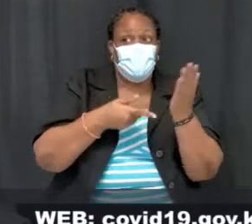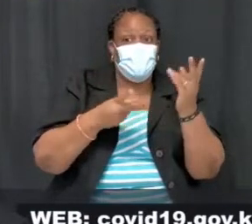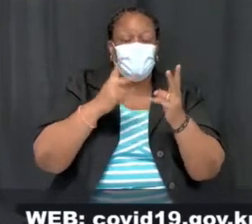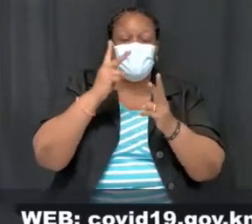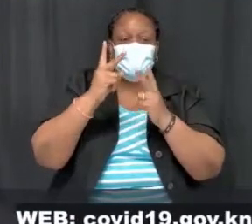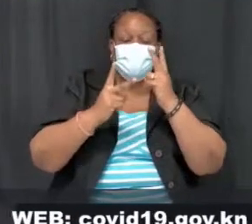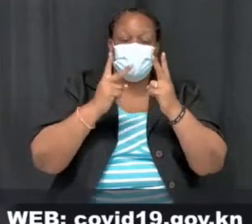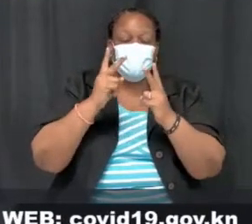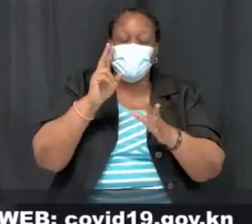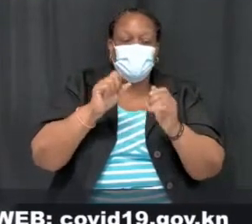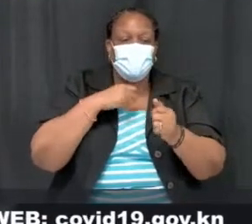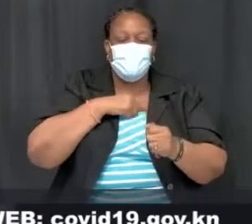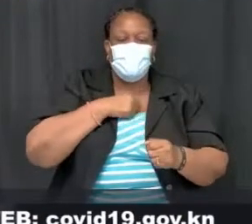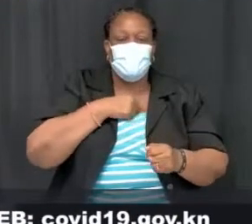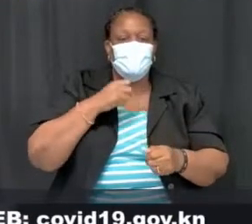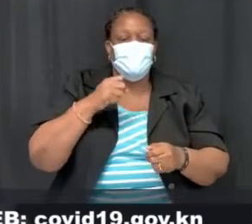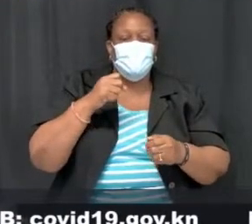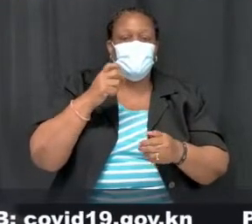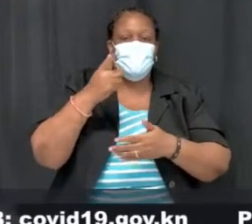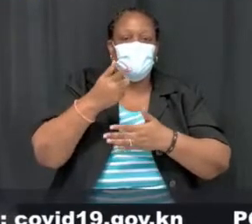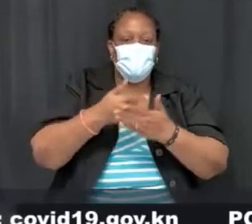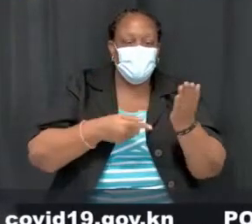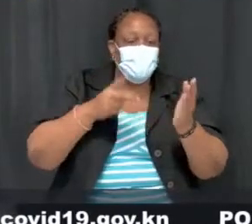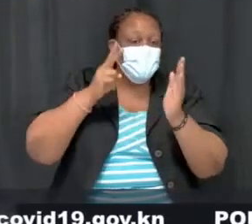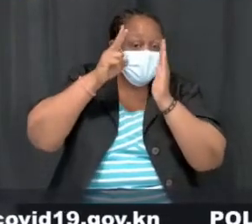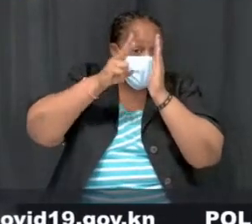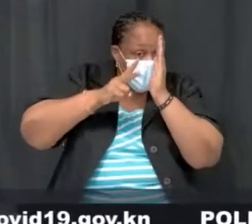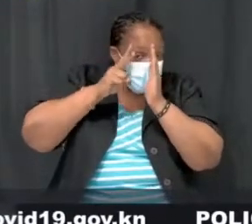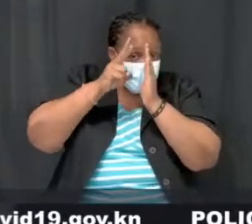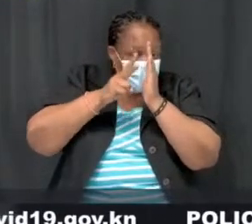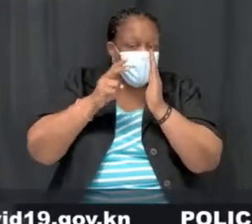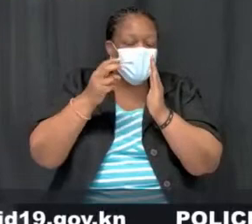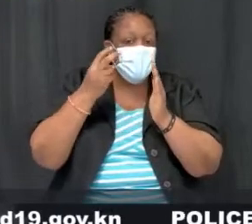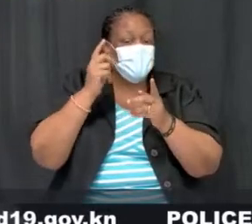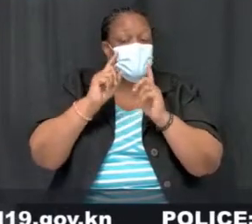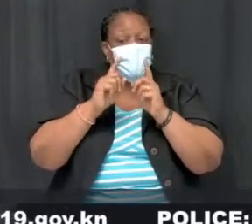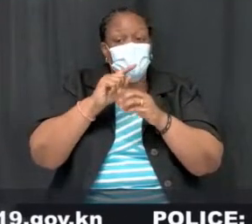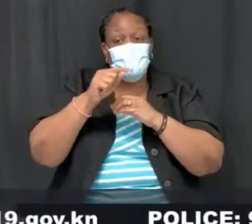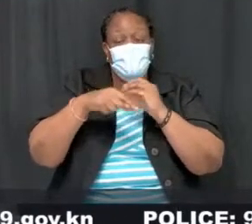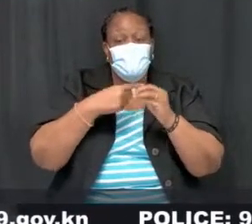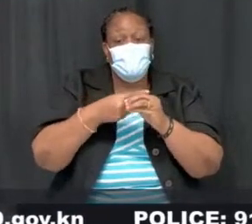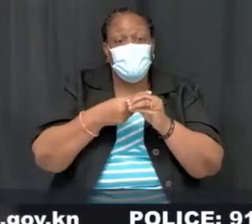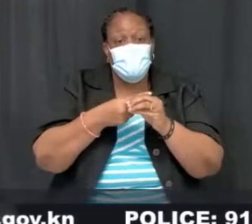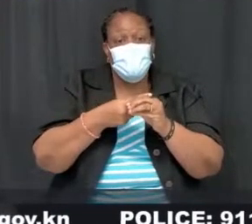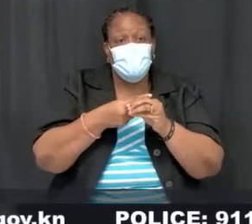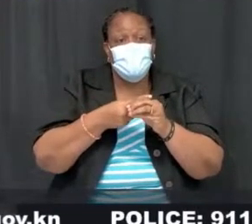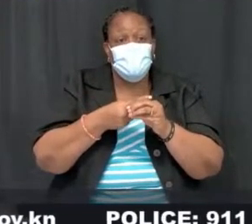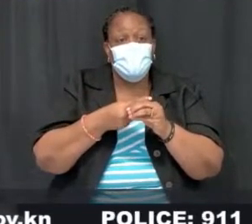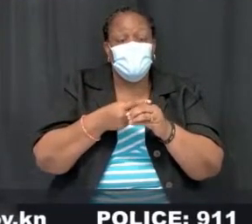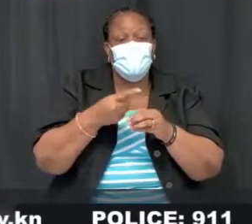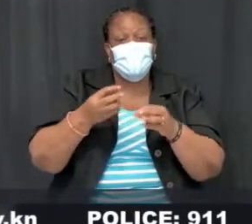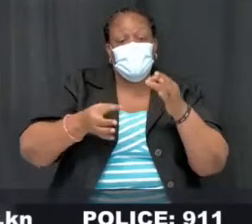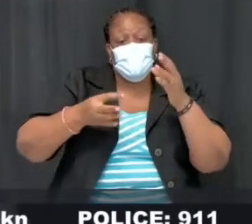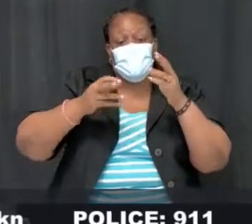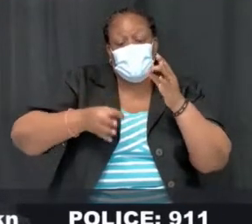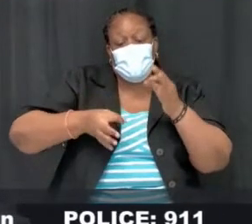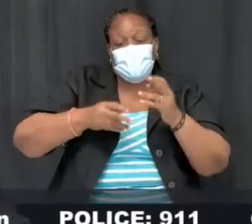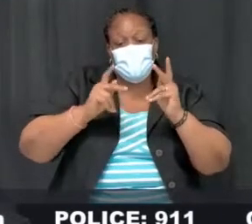the person asking the question is speaking about. But whenever any breaches of the protocols are brought to our